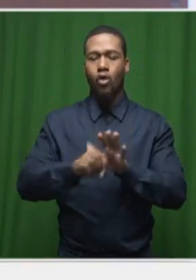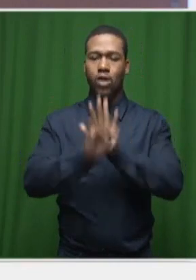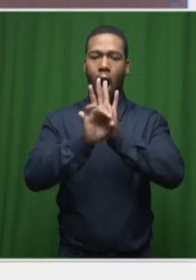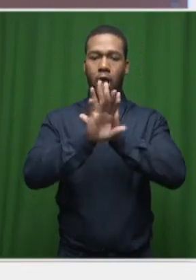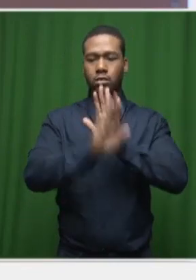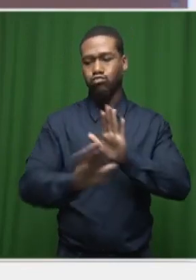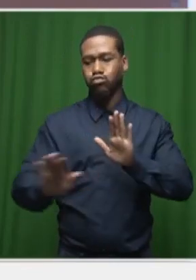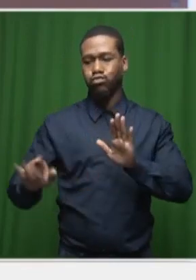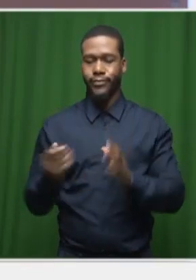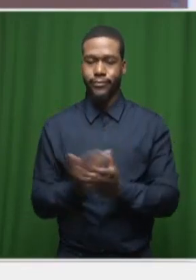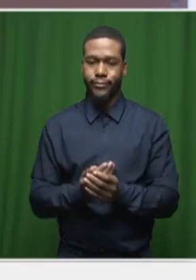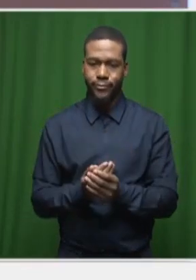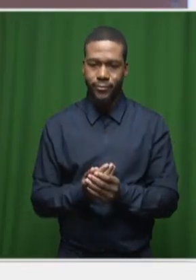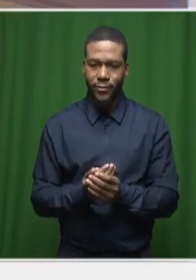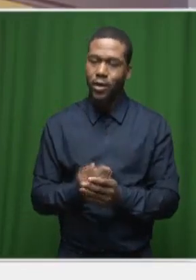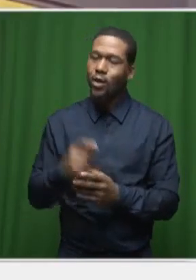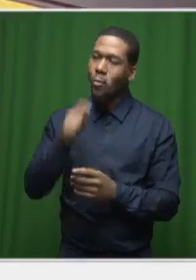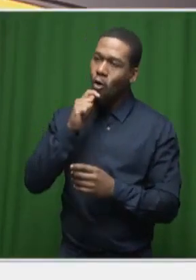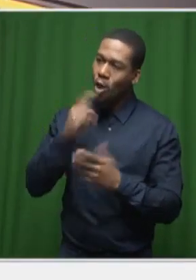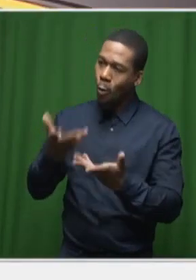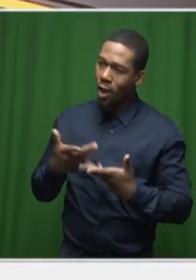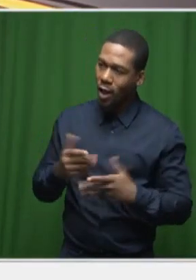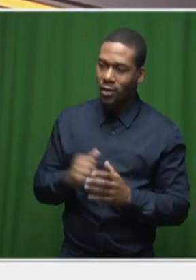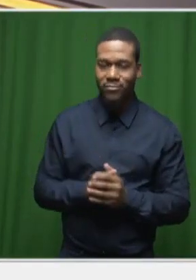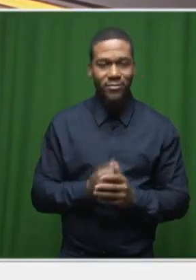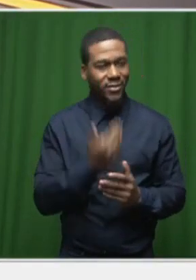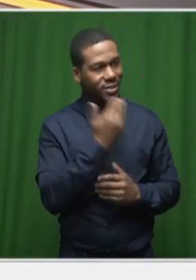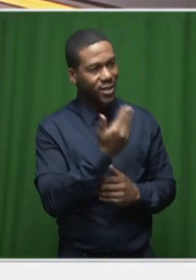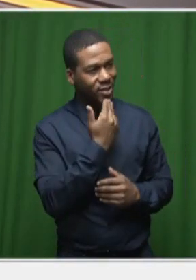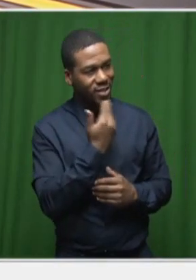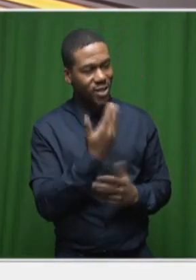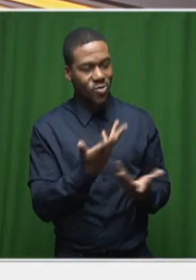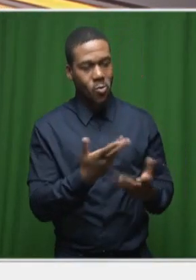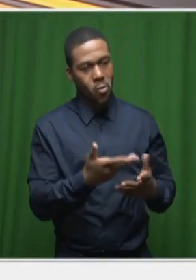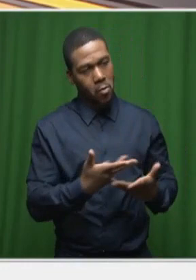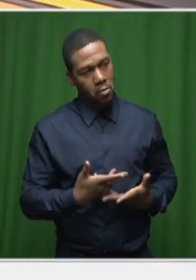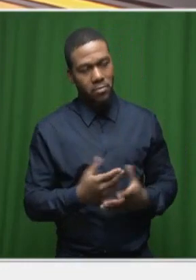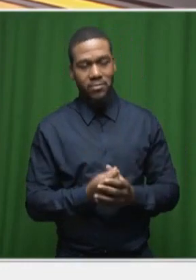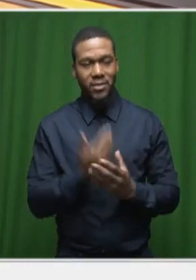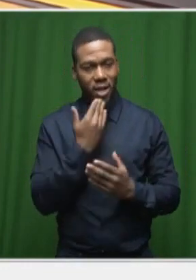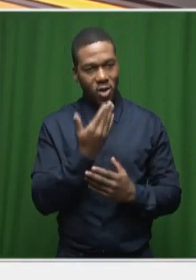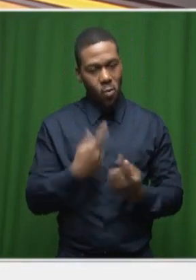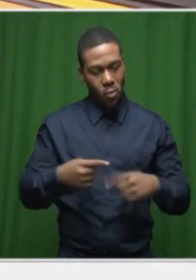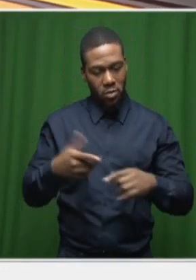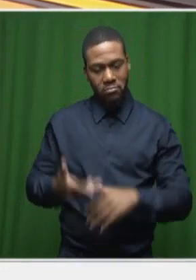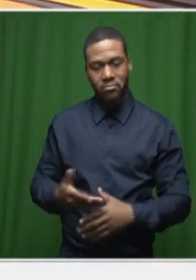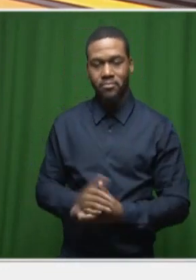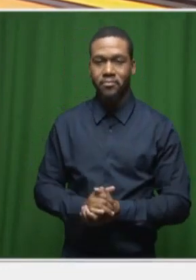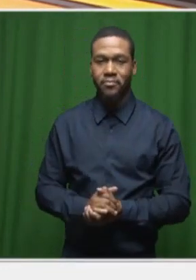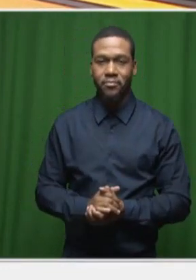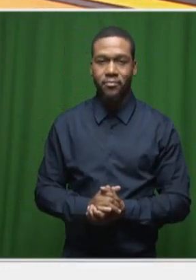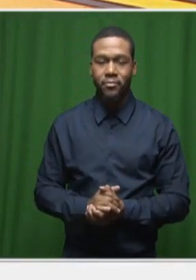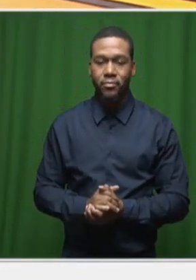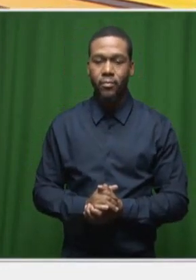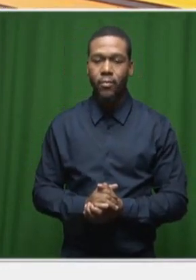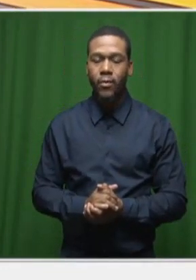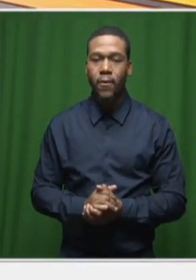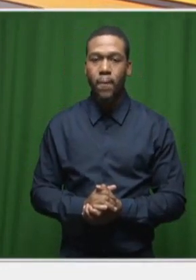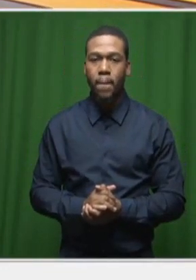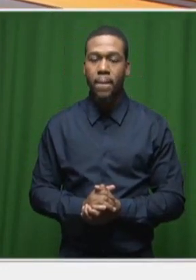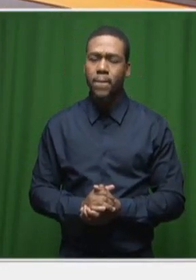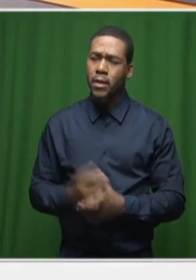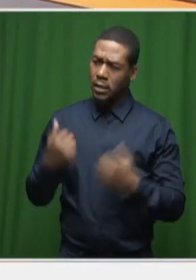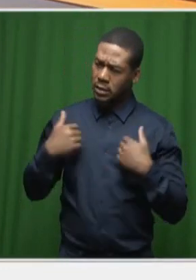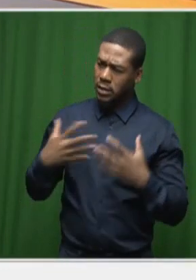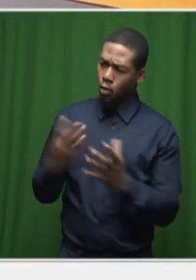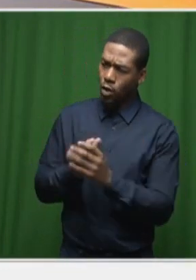you, Simpiwe. How are you? Very well. How are you? Good. Good to have you in the show Yes, this thank morning. you for having us. Great stuff. Danna, I'm going to start with you. So what